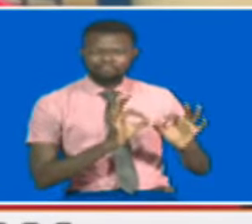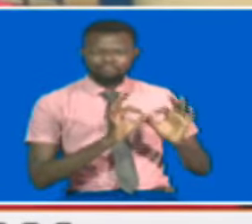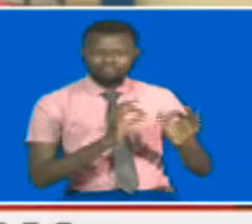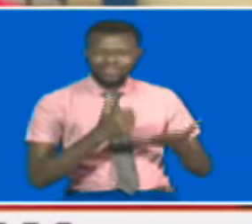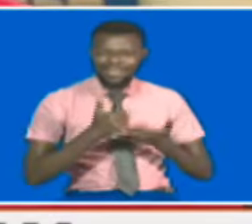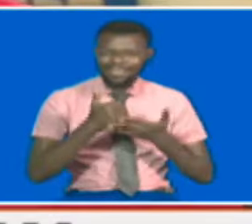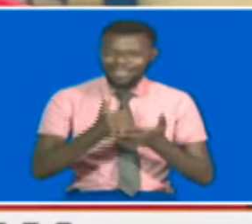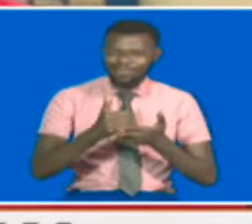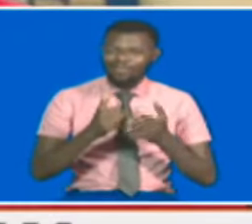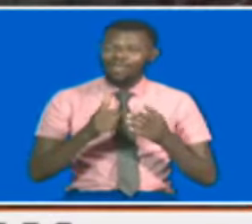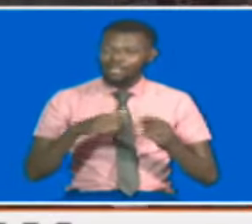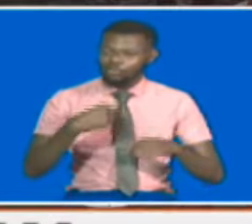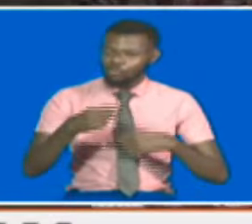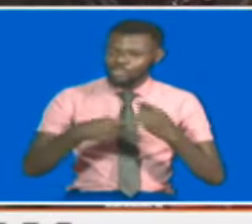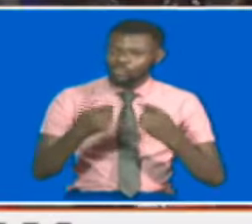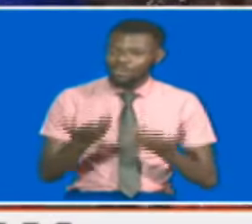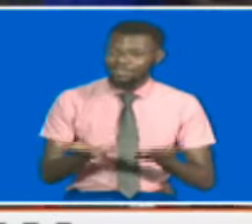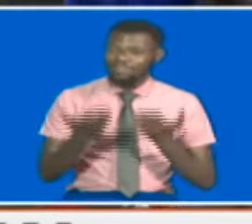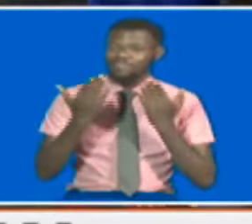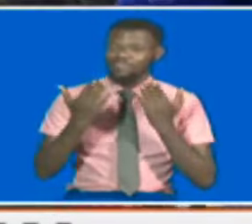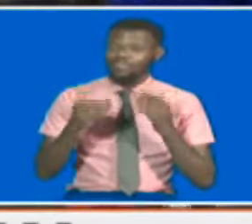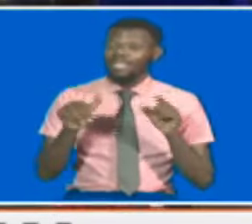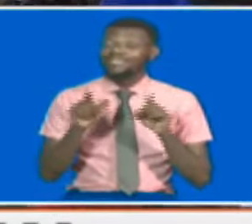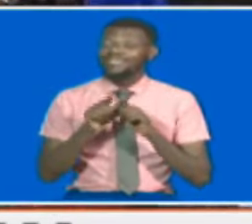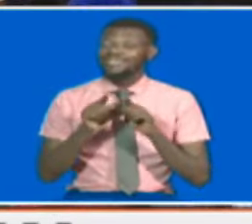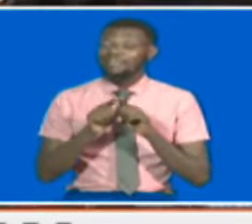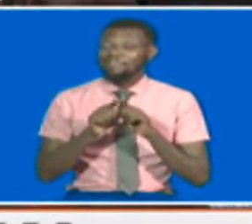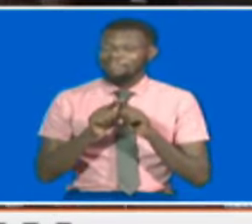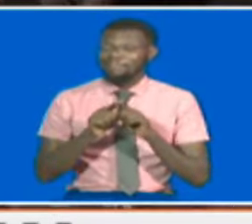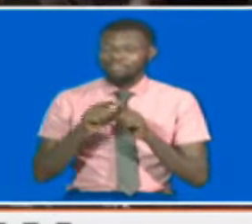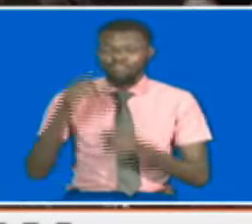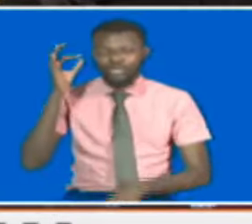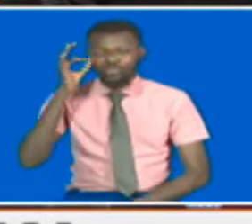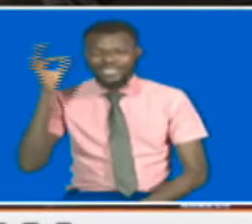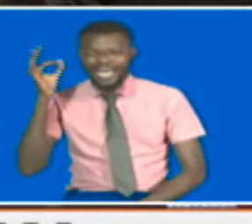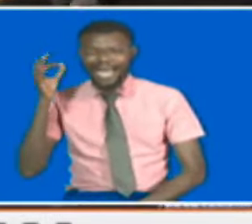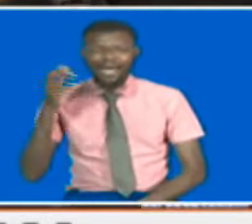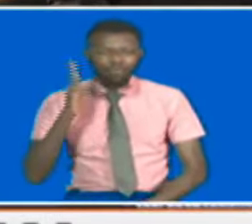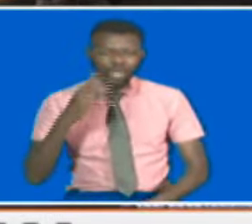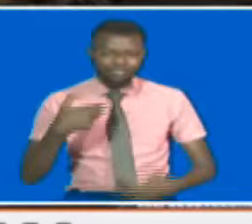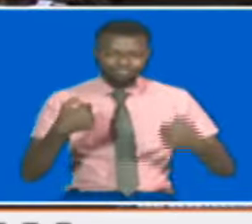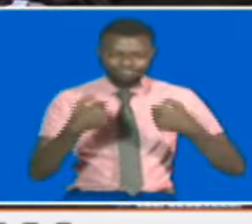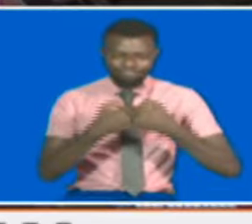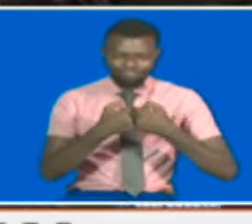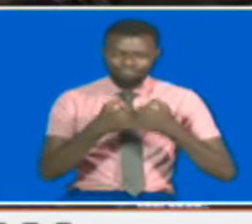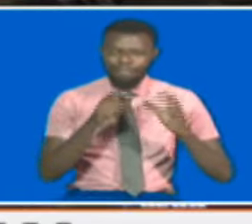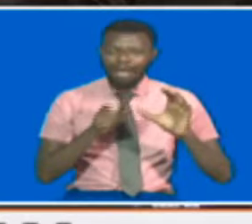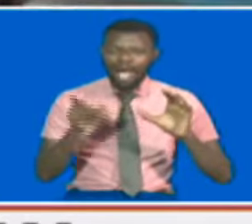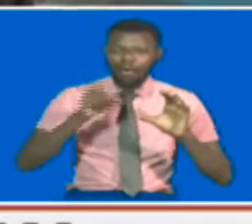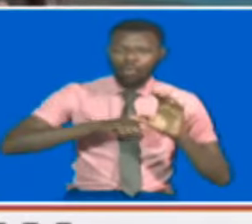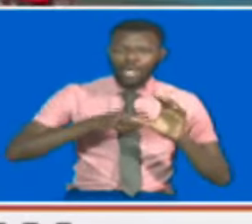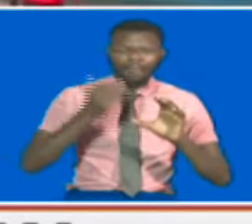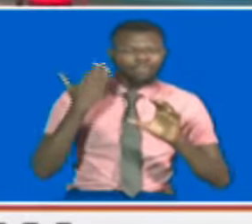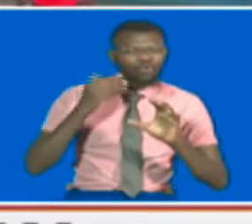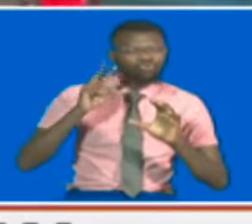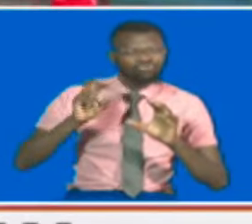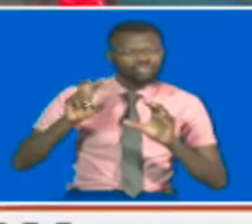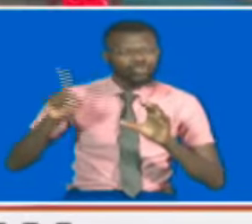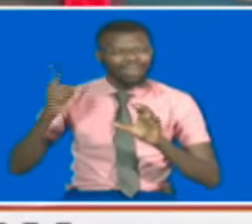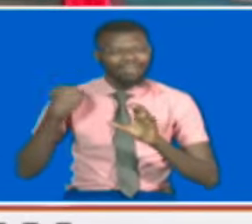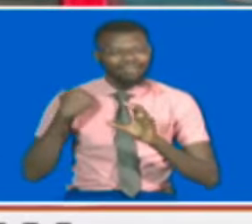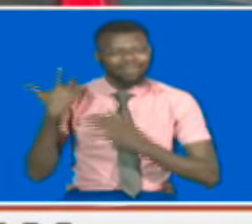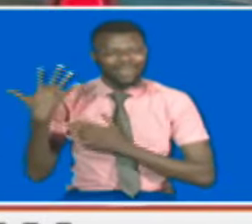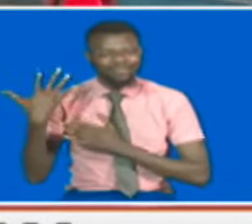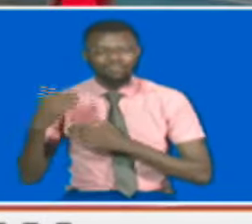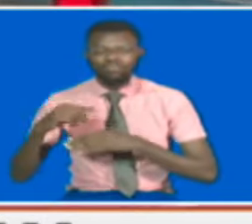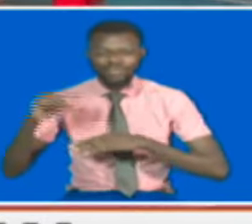kujiendeleza katika mchezo wa kikapu. Title holders Tunisia have been pitted against Angola, who finished 5th in 2021, Guinea and